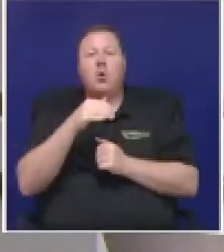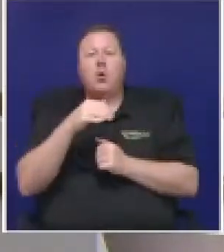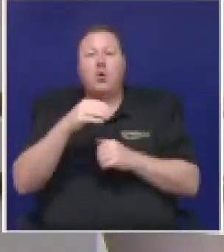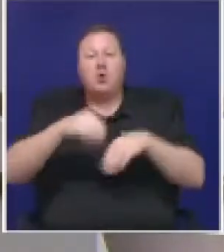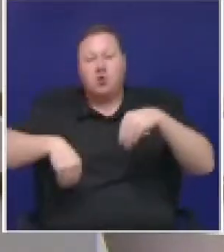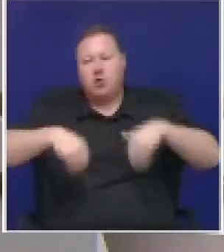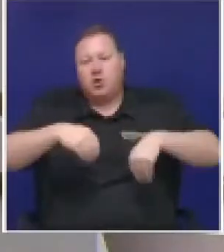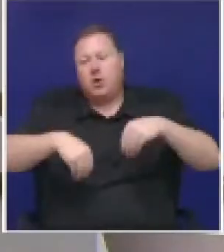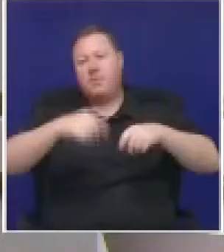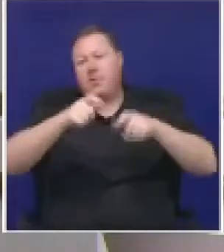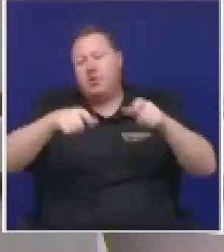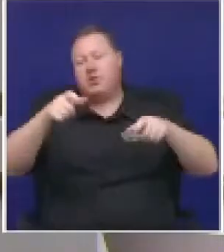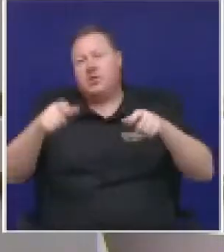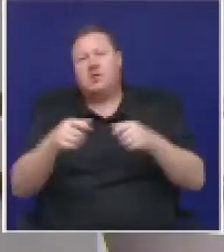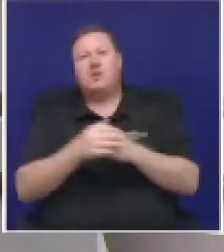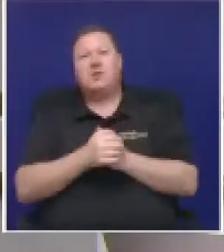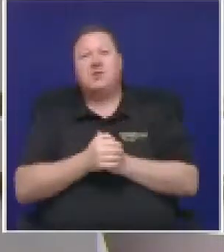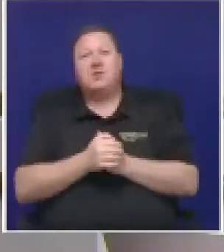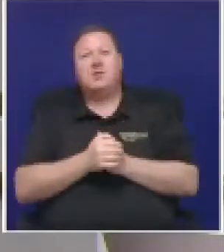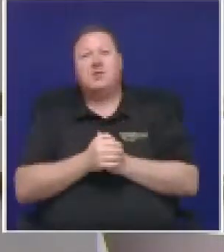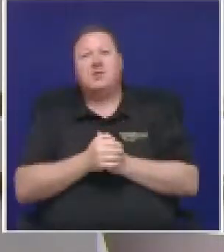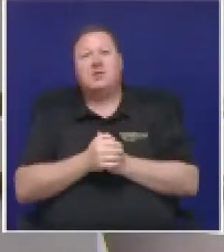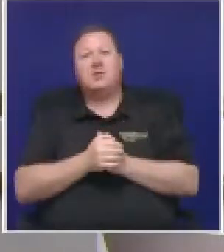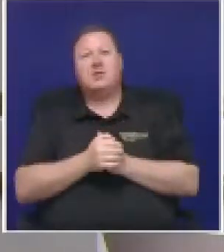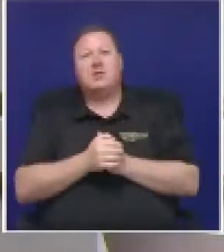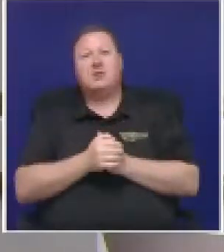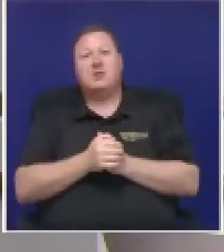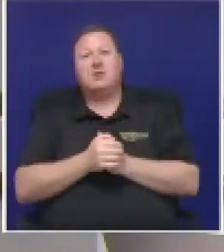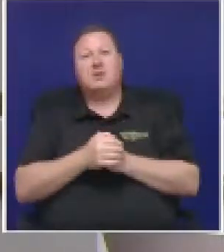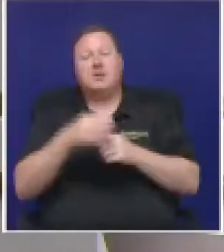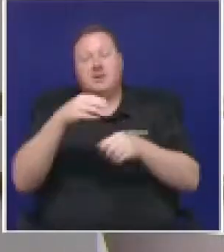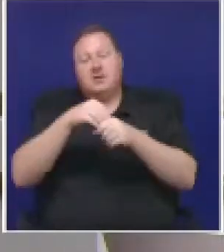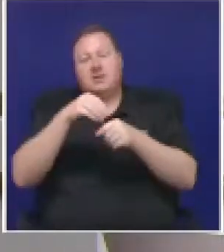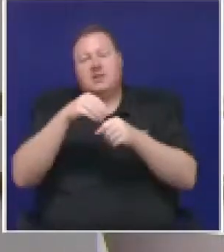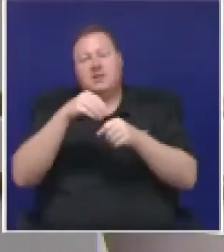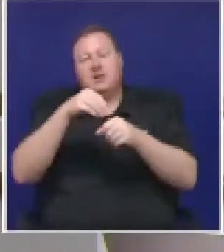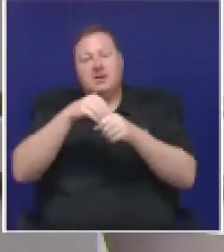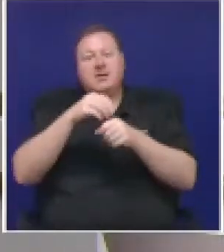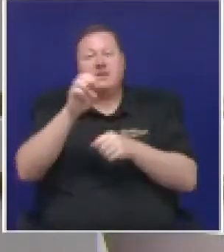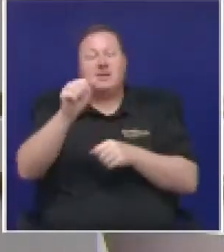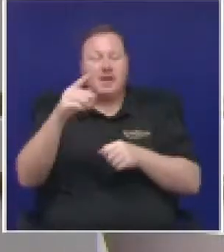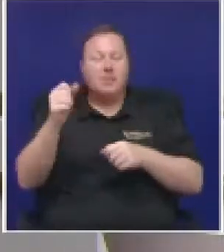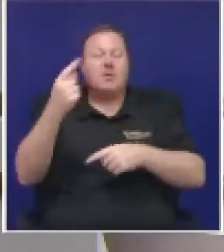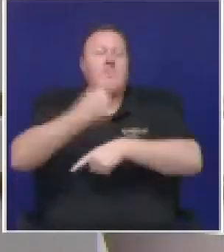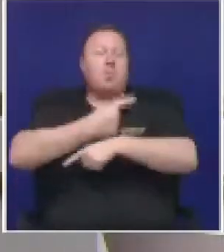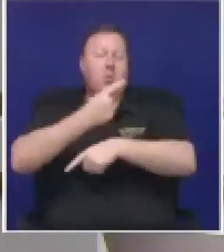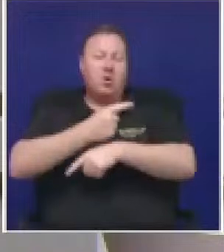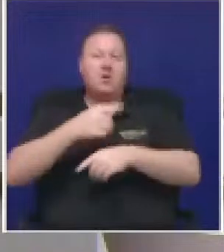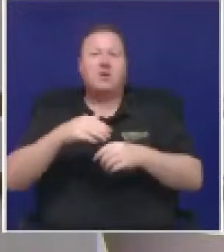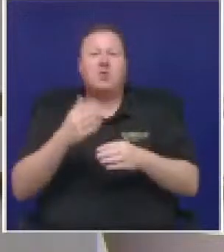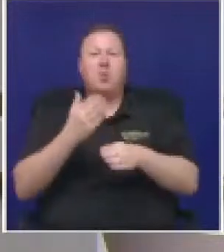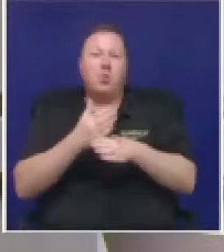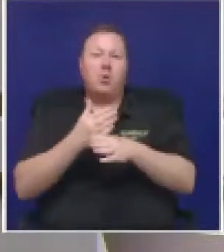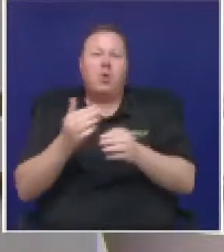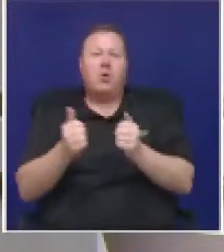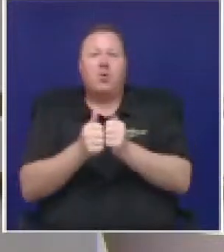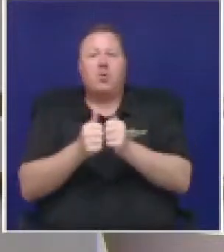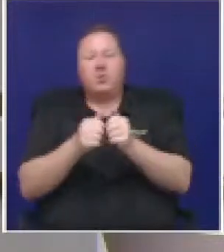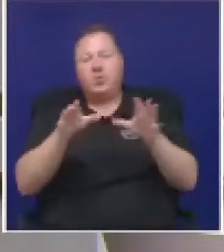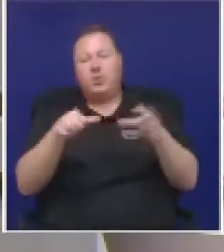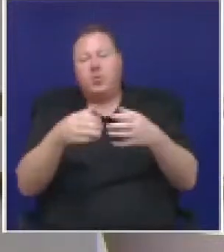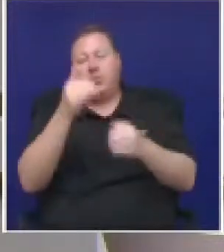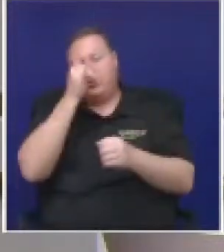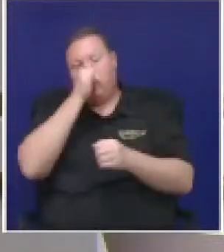border posts and airports and corrupt officers within SEPs who work hand in hand with these cartels, what steps or measures